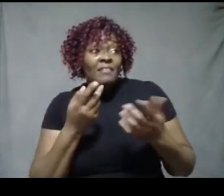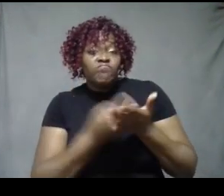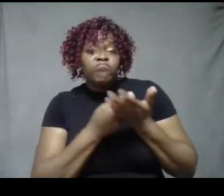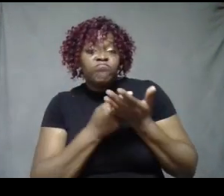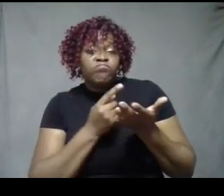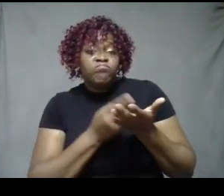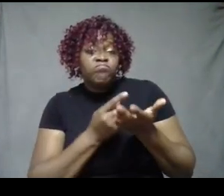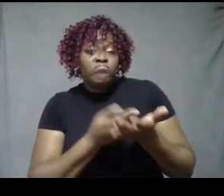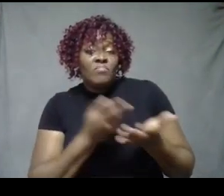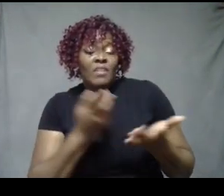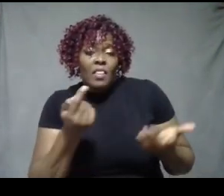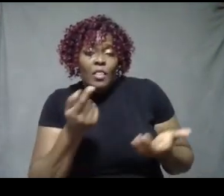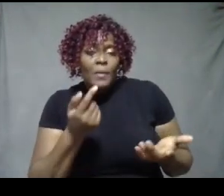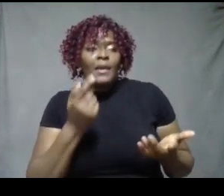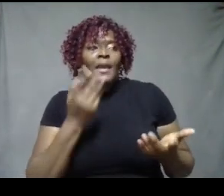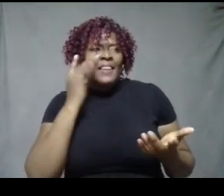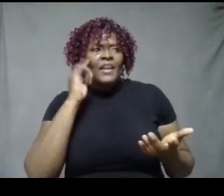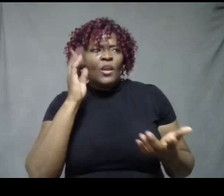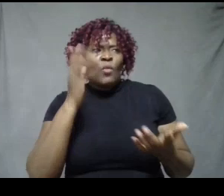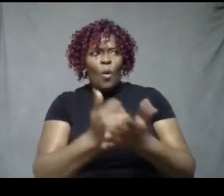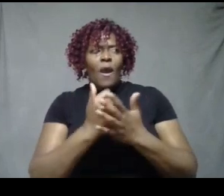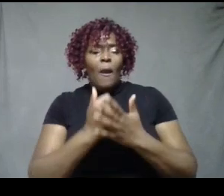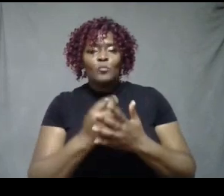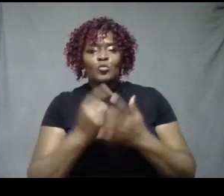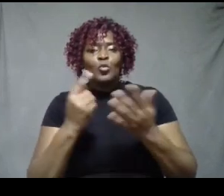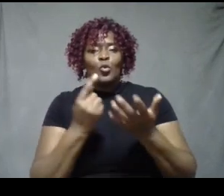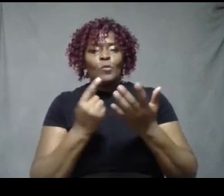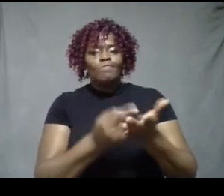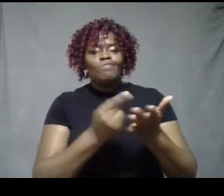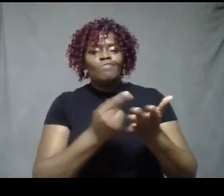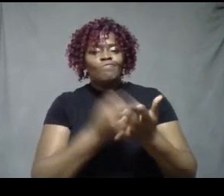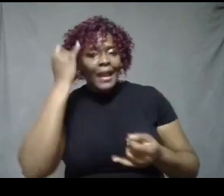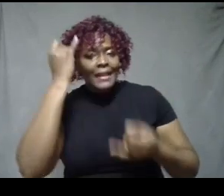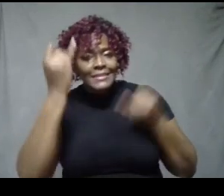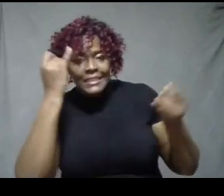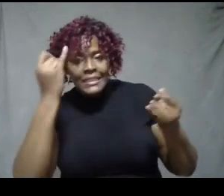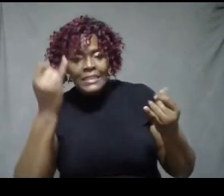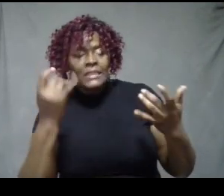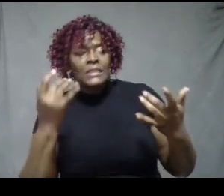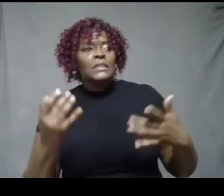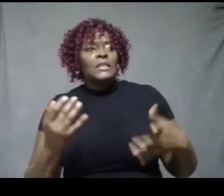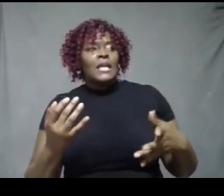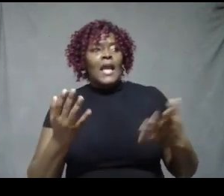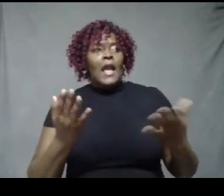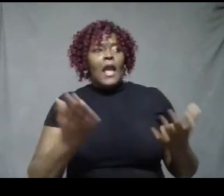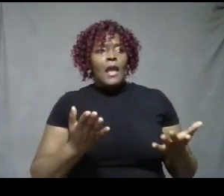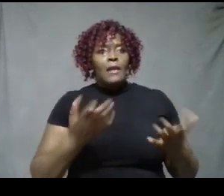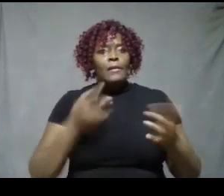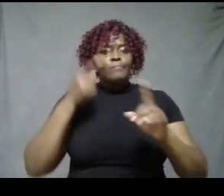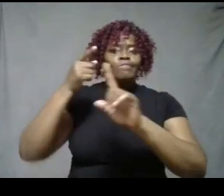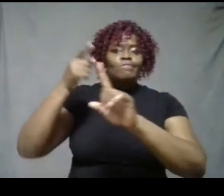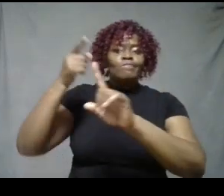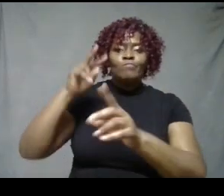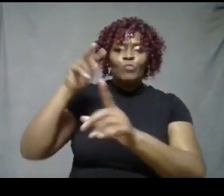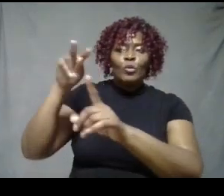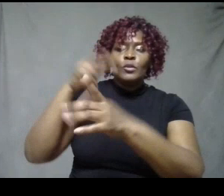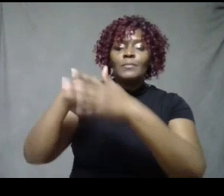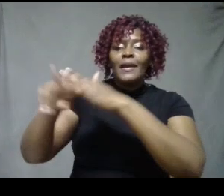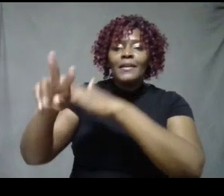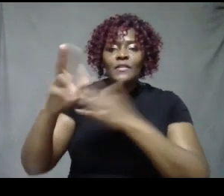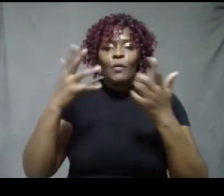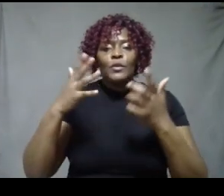as the commission to maybe talk about some ideas and perspectives as we go forward and we don't waste a month